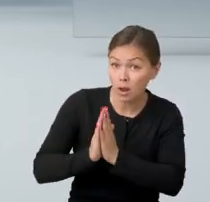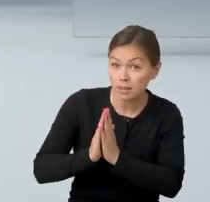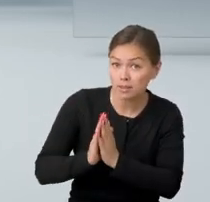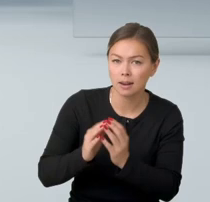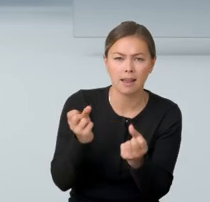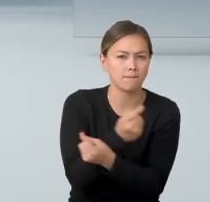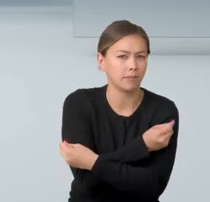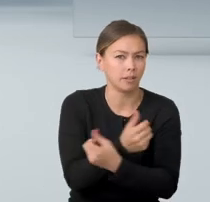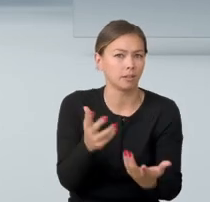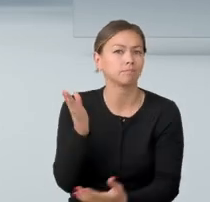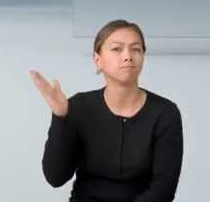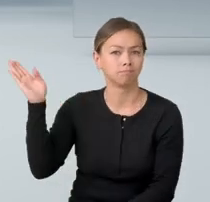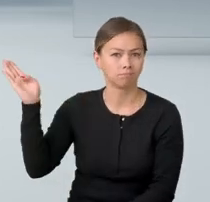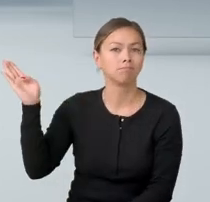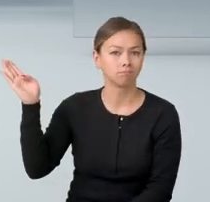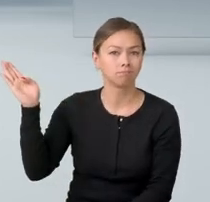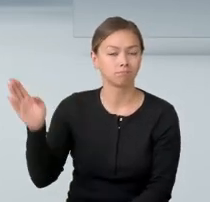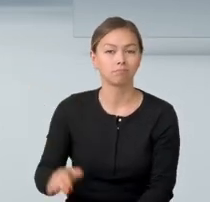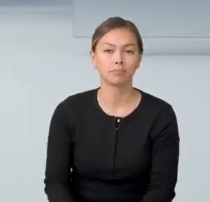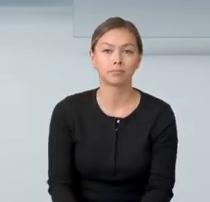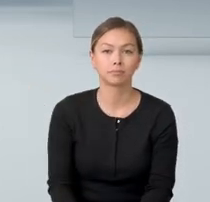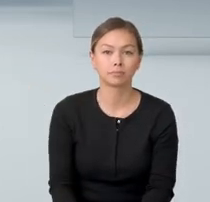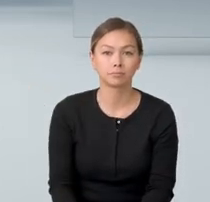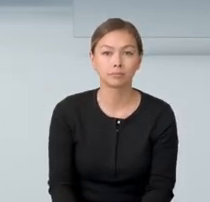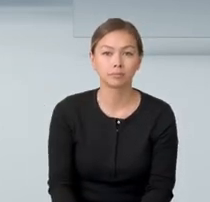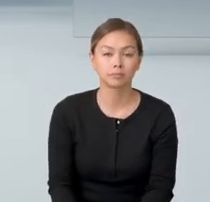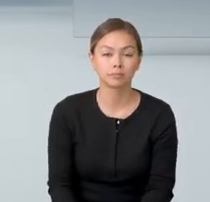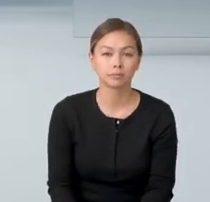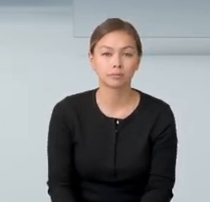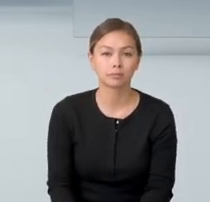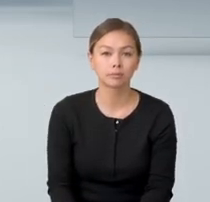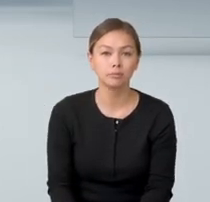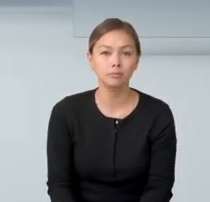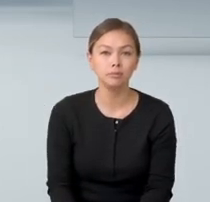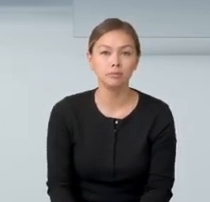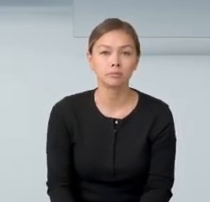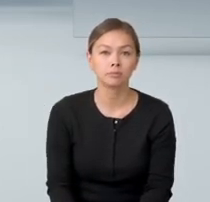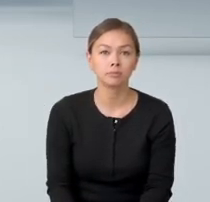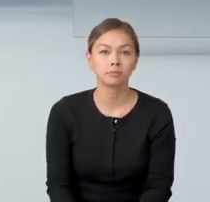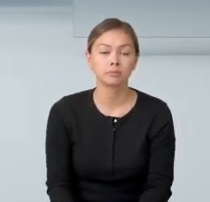I have everything here just set it up